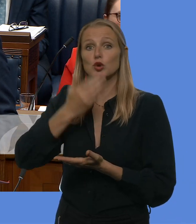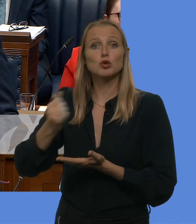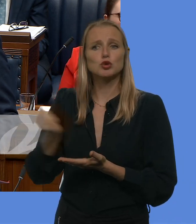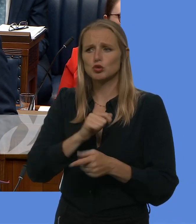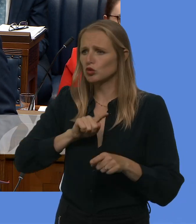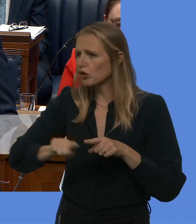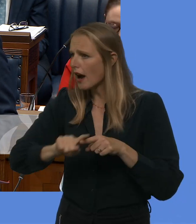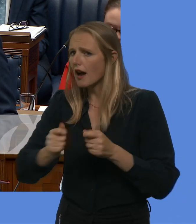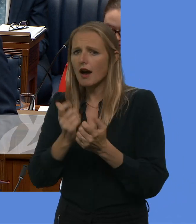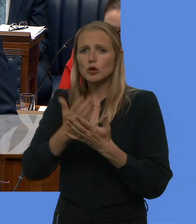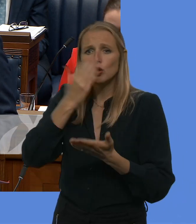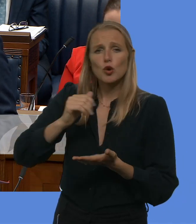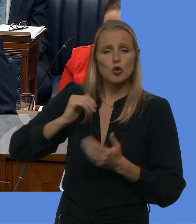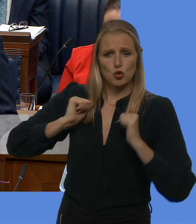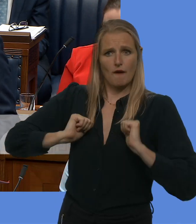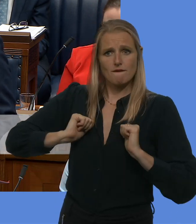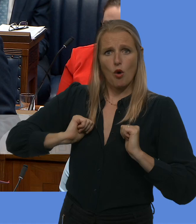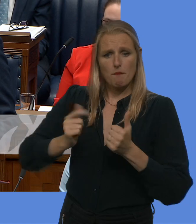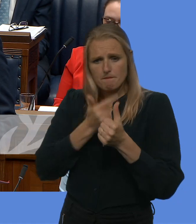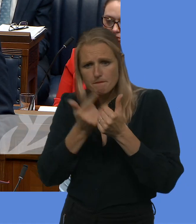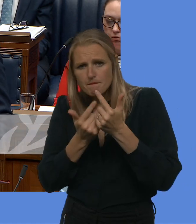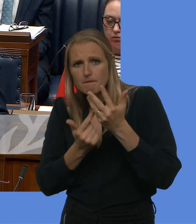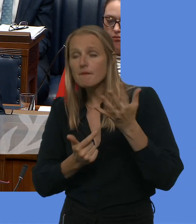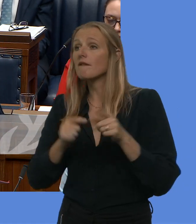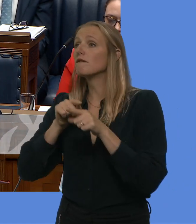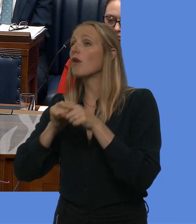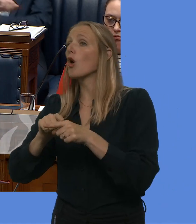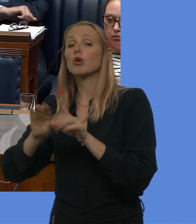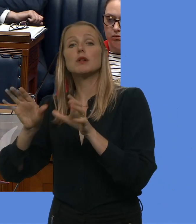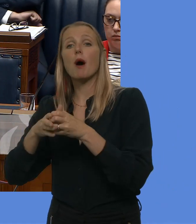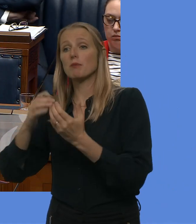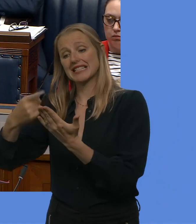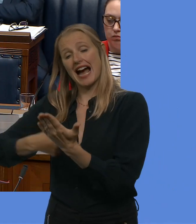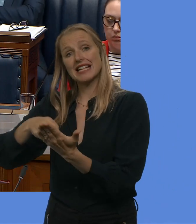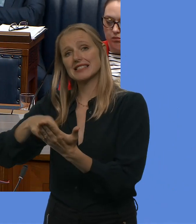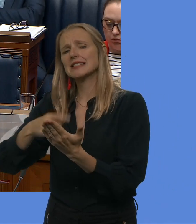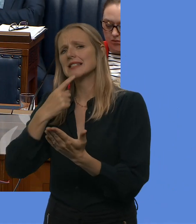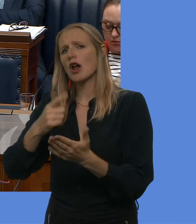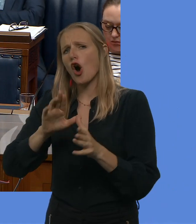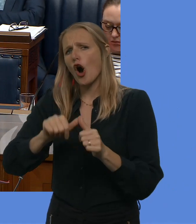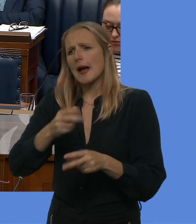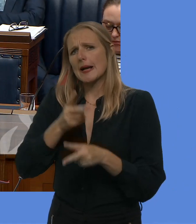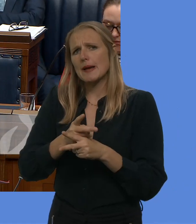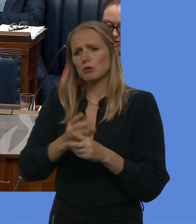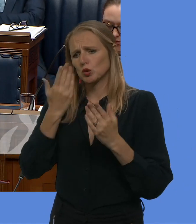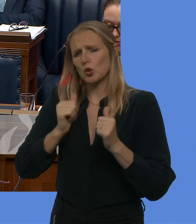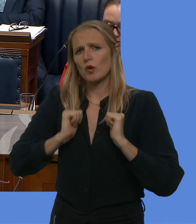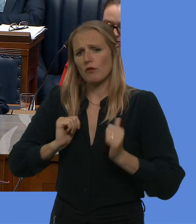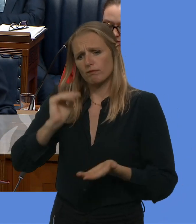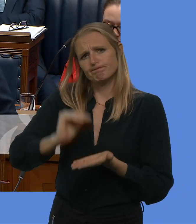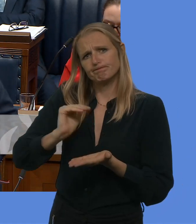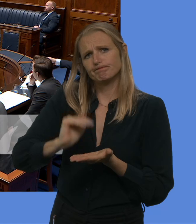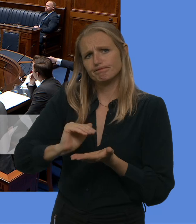align their school's uniform requirements with the Department's guidance circular that encourages them to keep school uniform costs to a